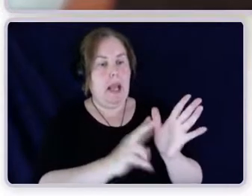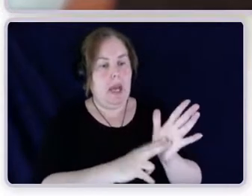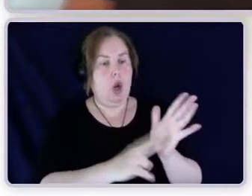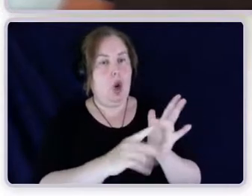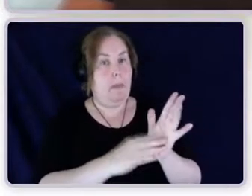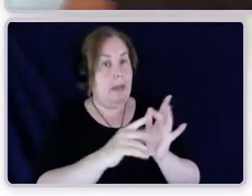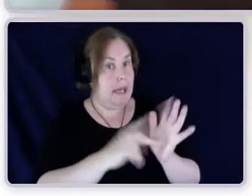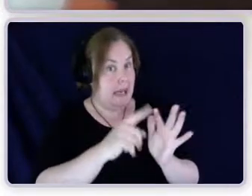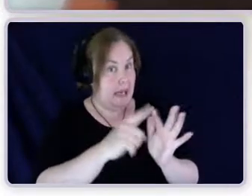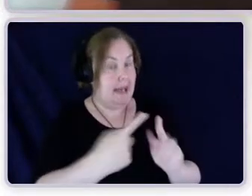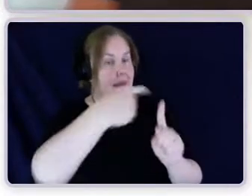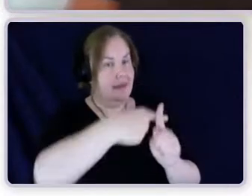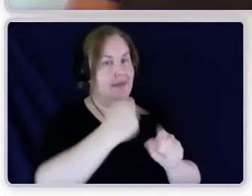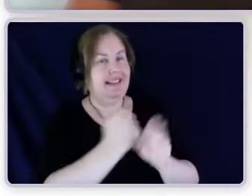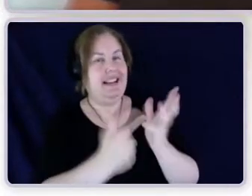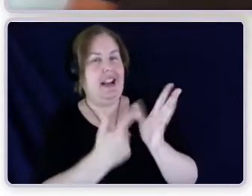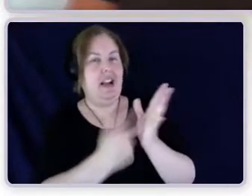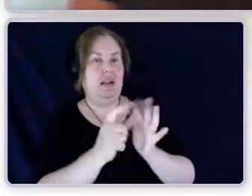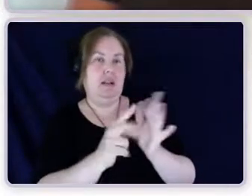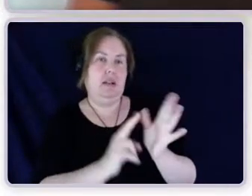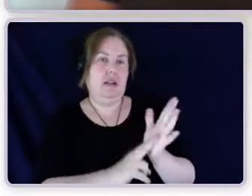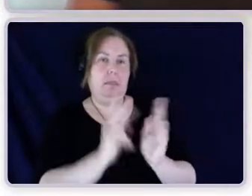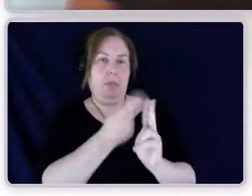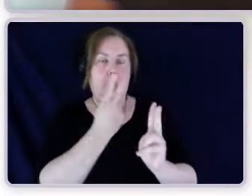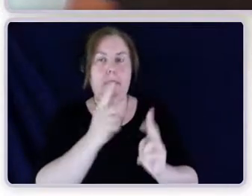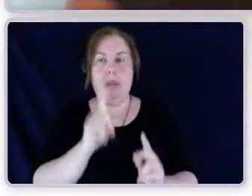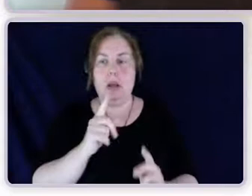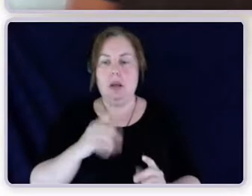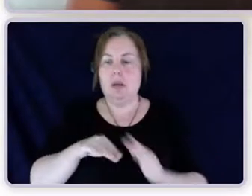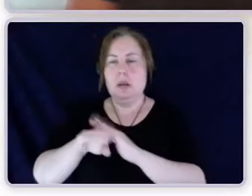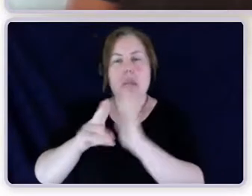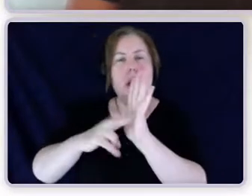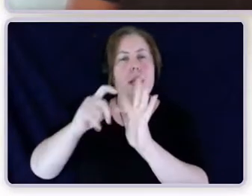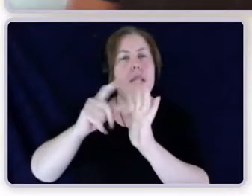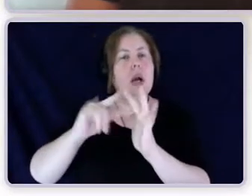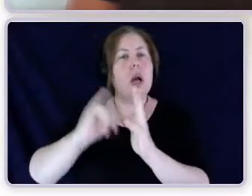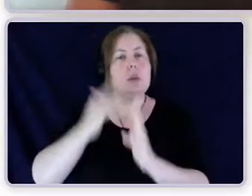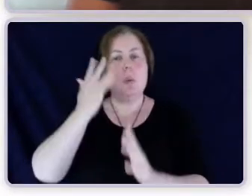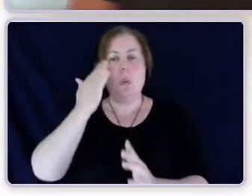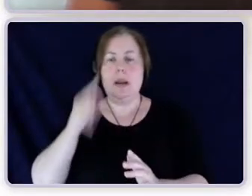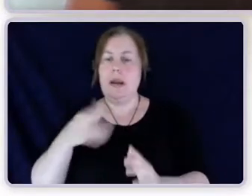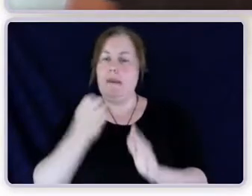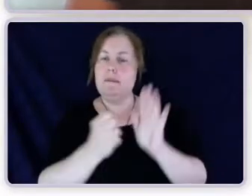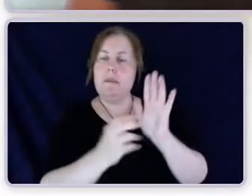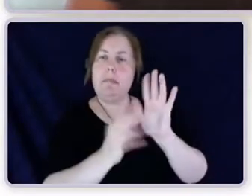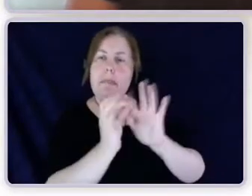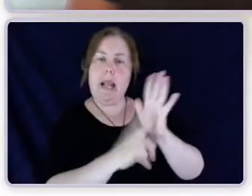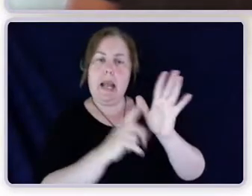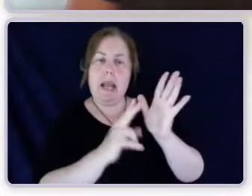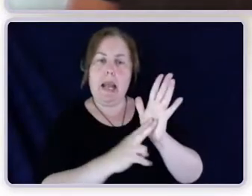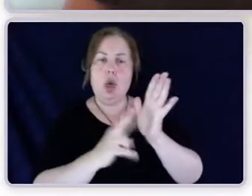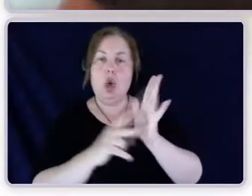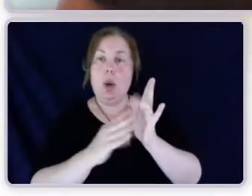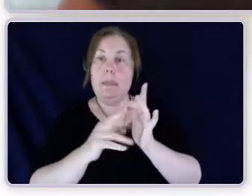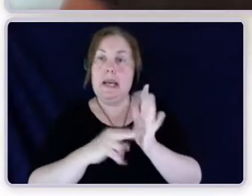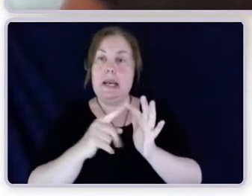I think the NDIS, if there is no plan nominee, such as a family member or a trusted friend, the NDIA will prefer that the